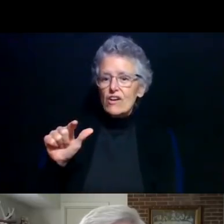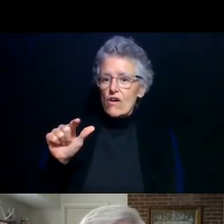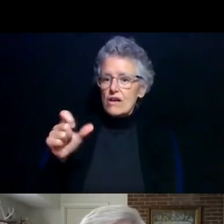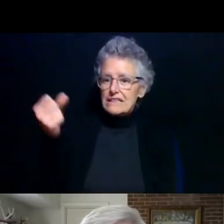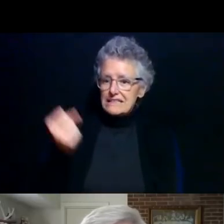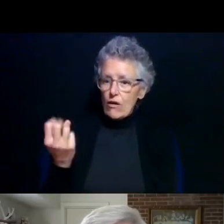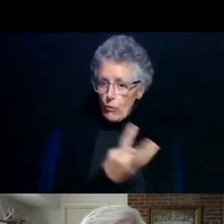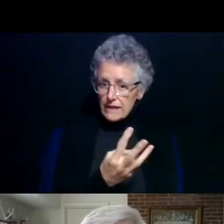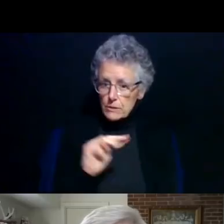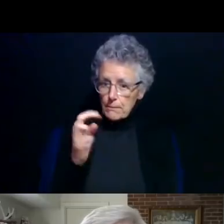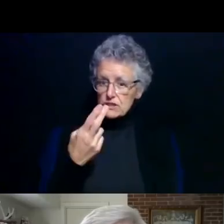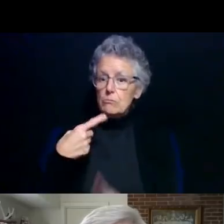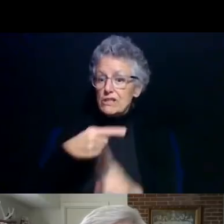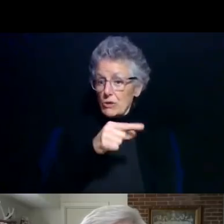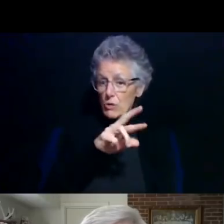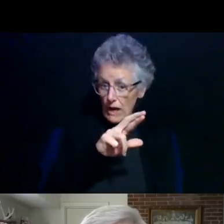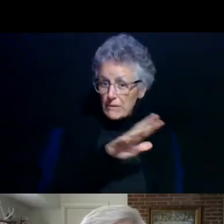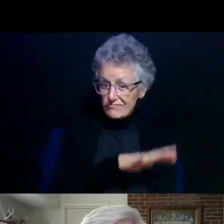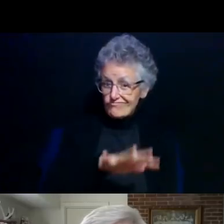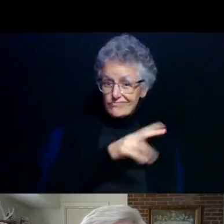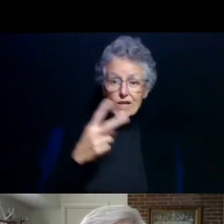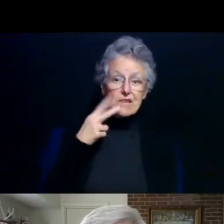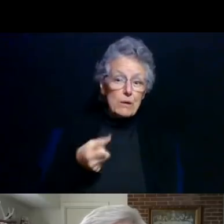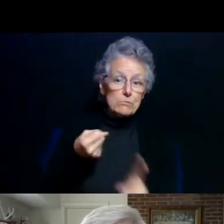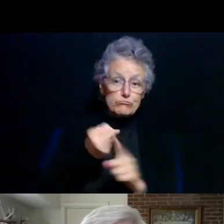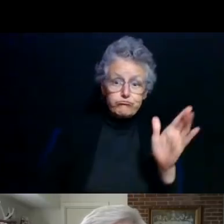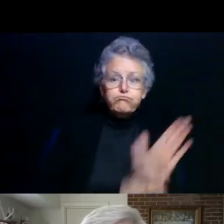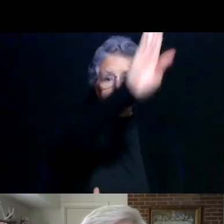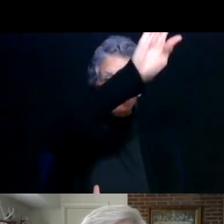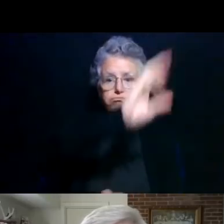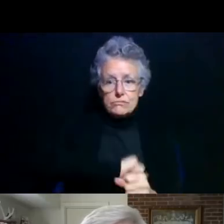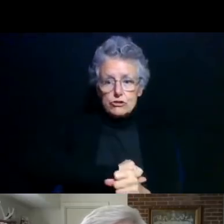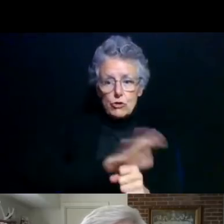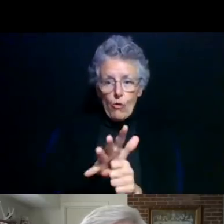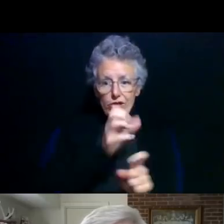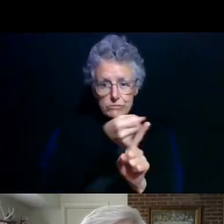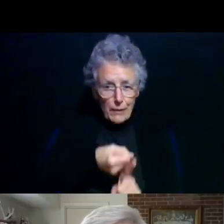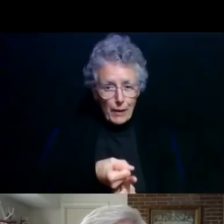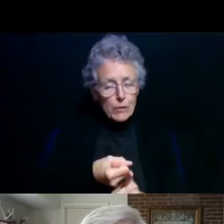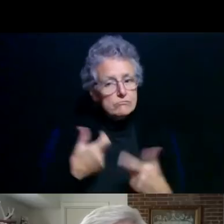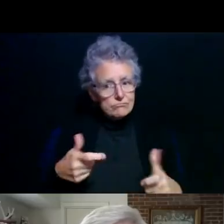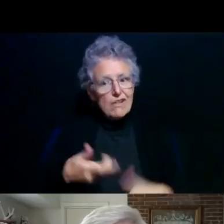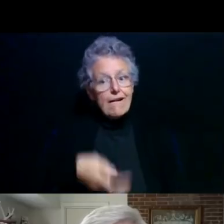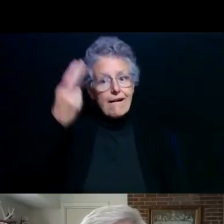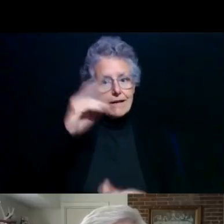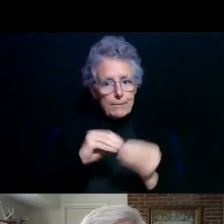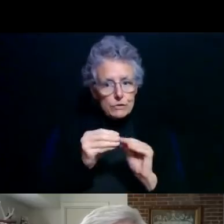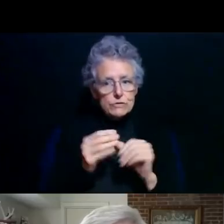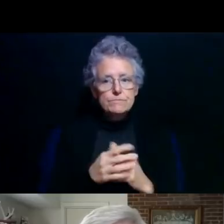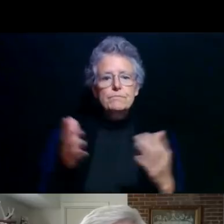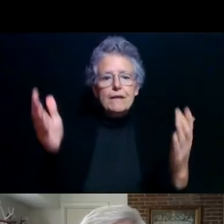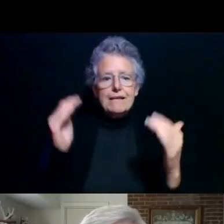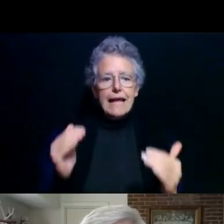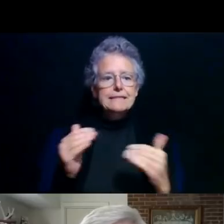as well as in the Grand Rapids area, where they've seen the rate of growth being the greatest. Next slide.